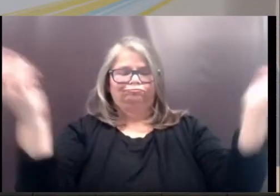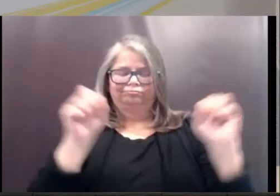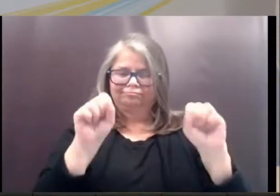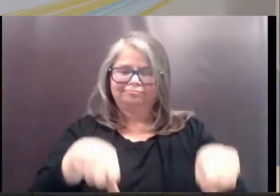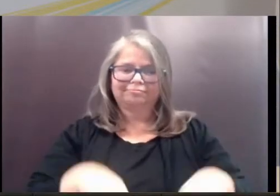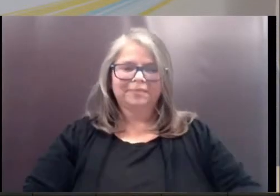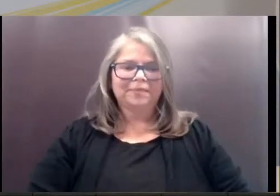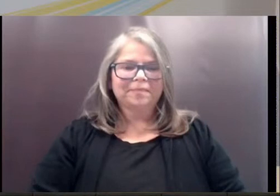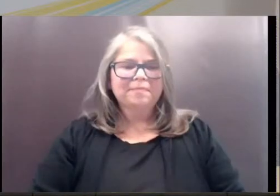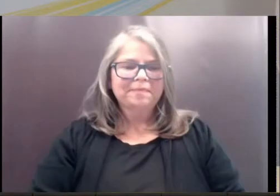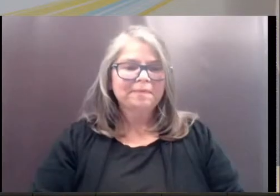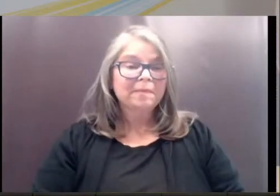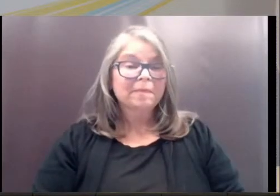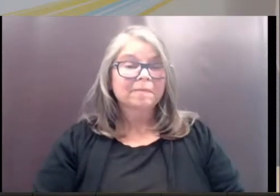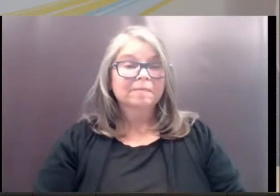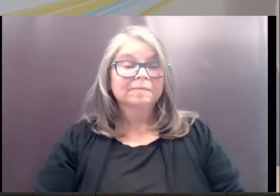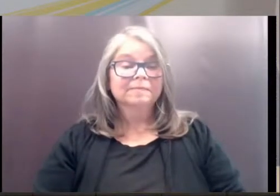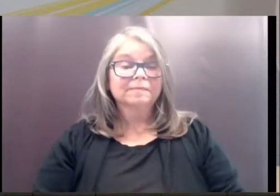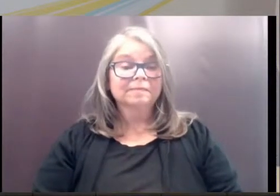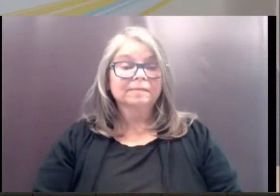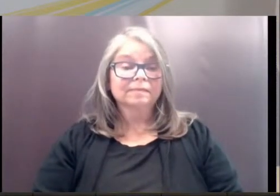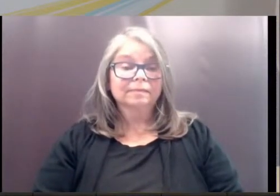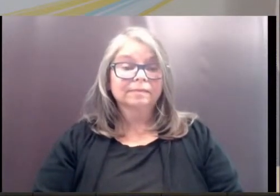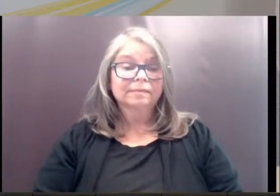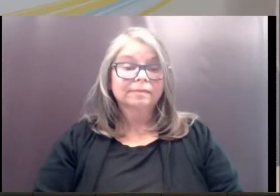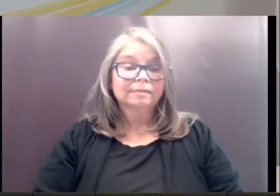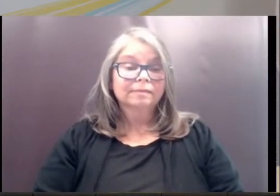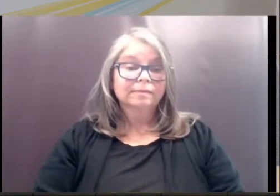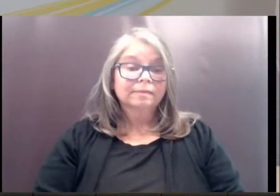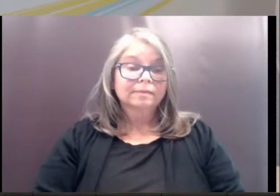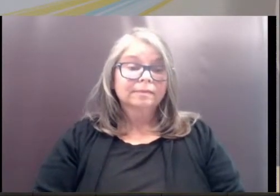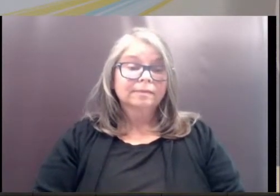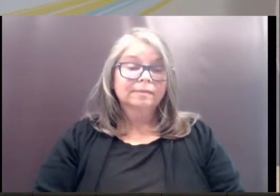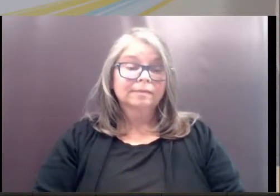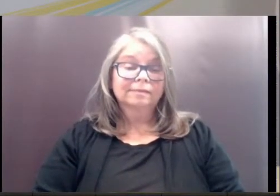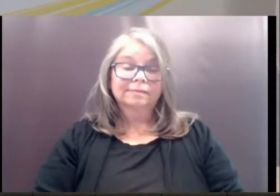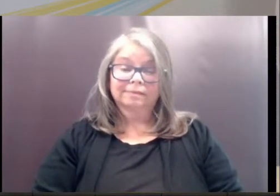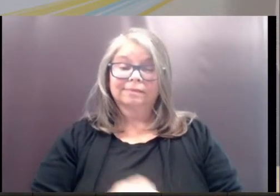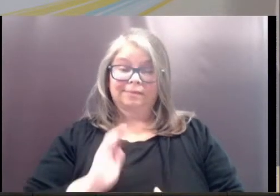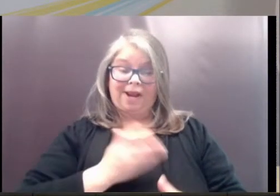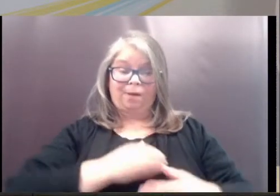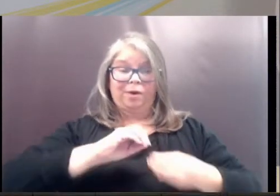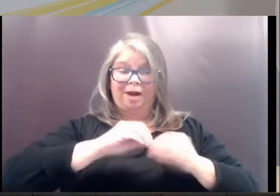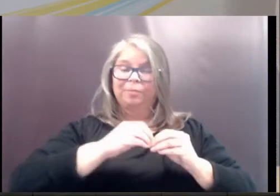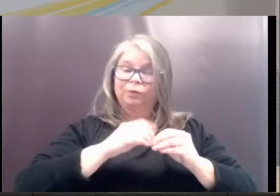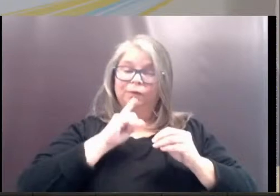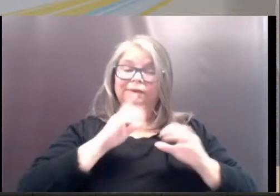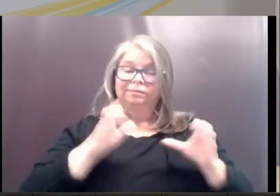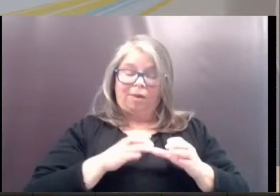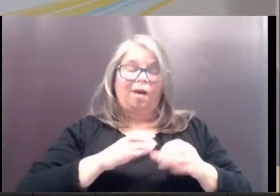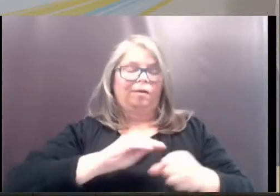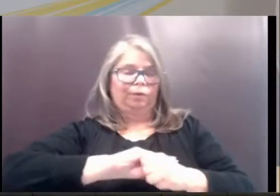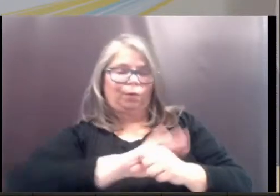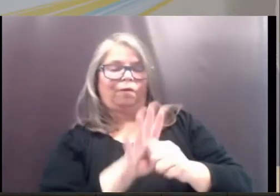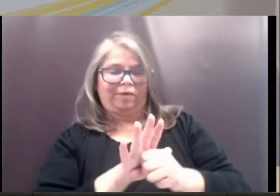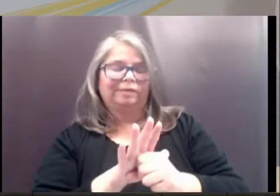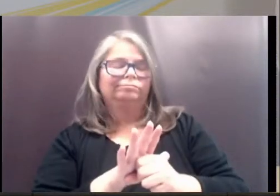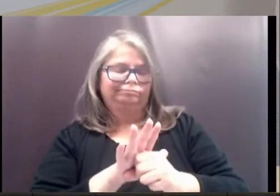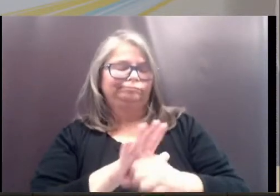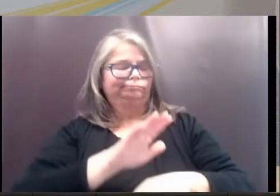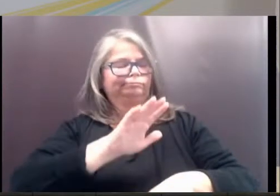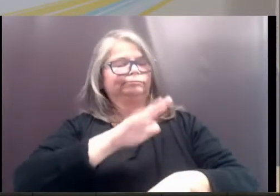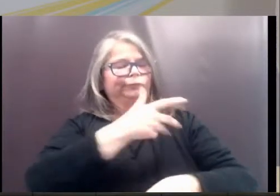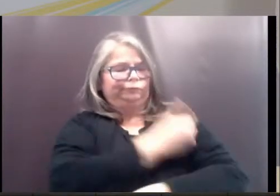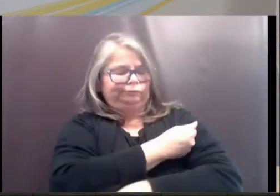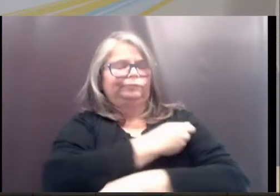look at our small numbers. So there is a COVID-19 immunization committee, as well as a working group that